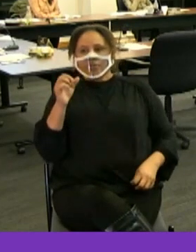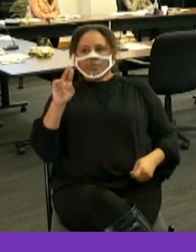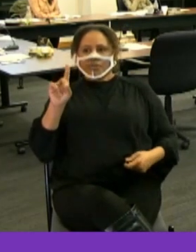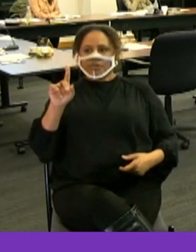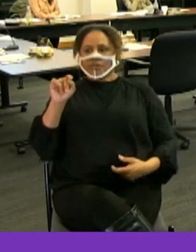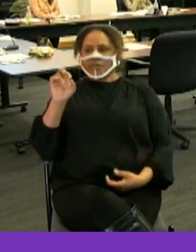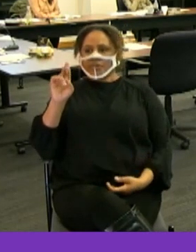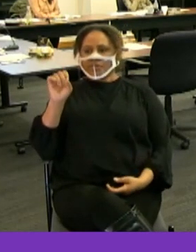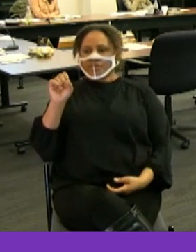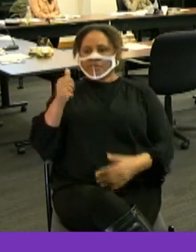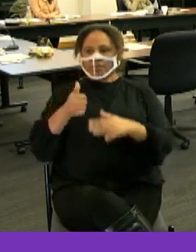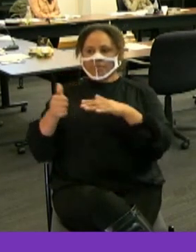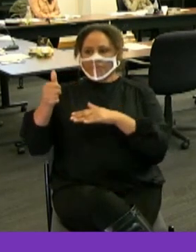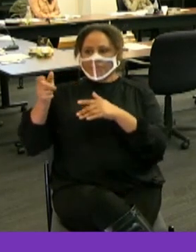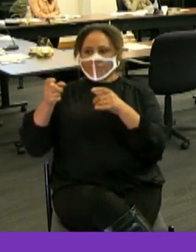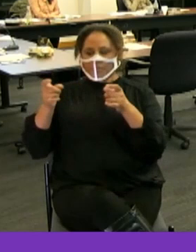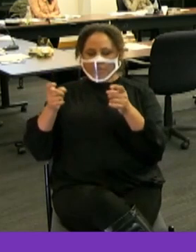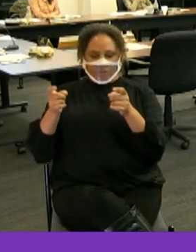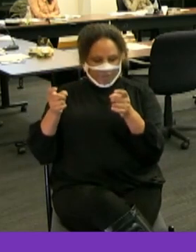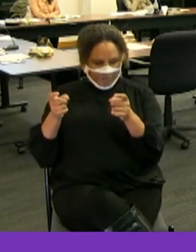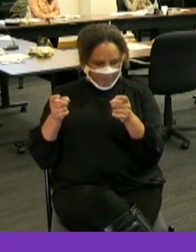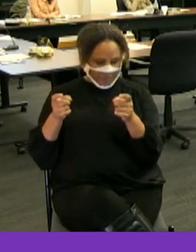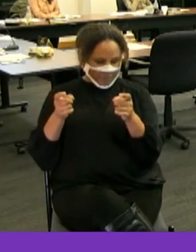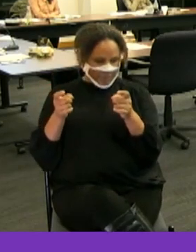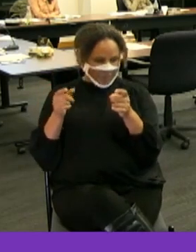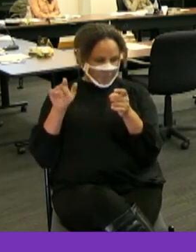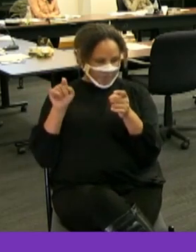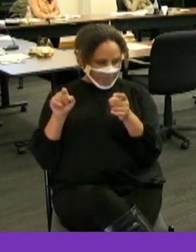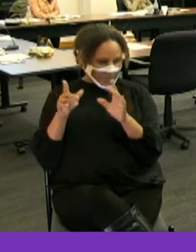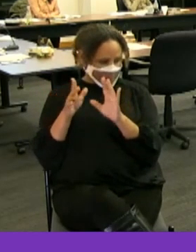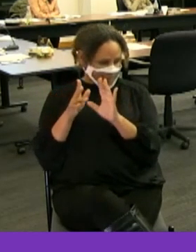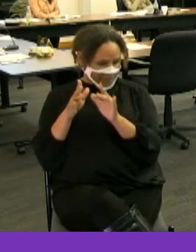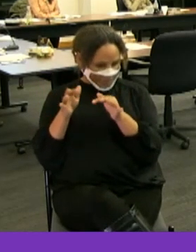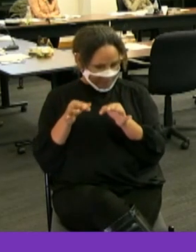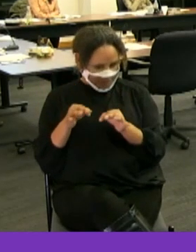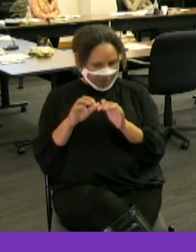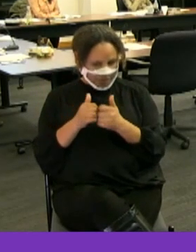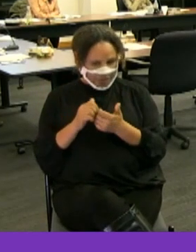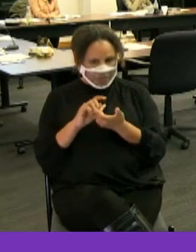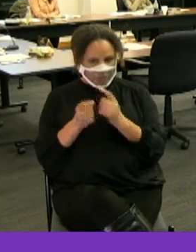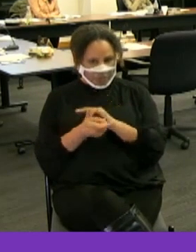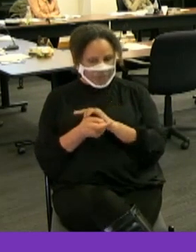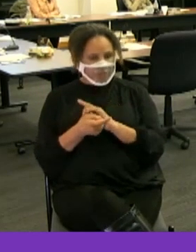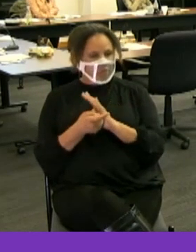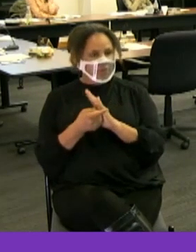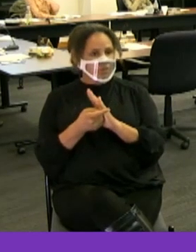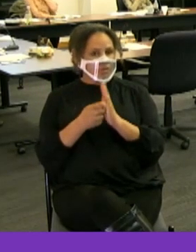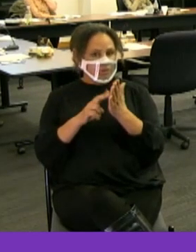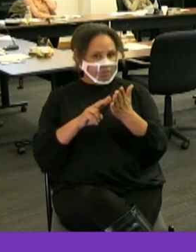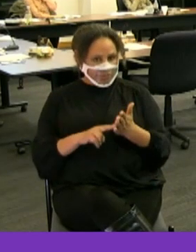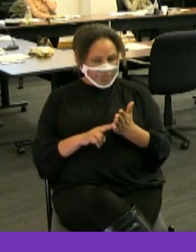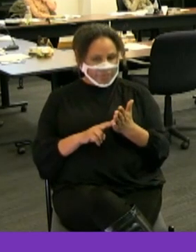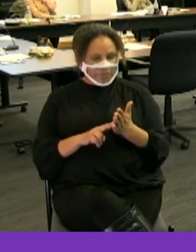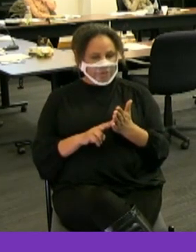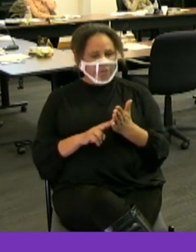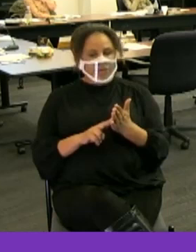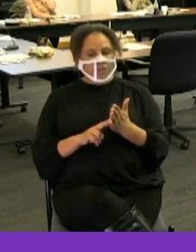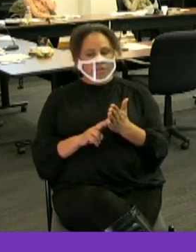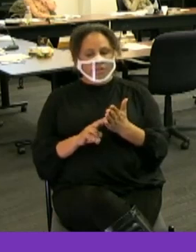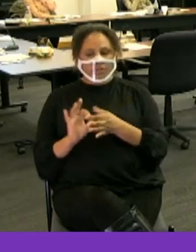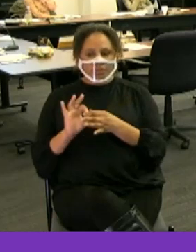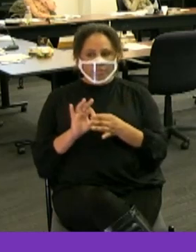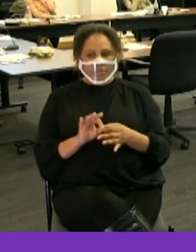Clearinghouse, outlined how changing enrollment trends during the pandemic speak to broader workforce changes. He urged